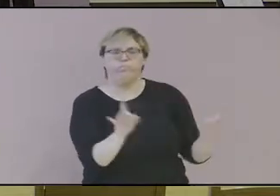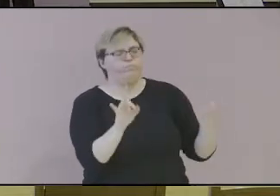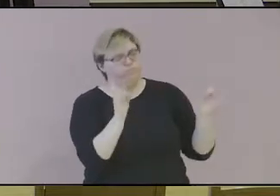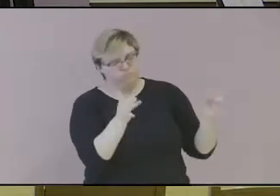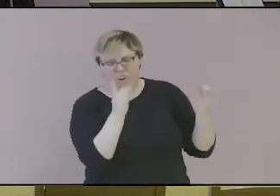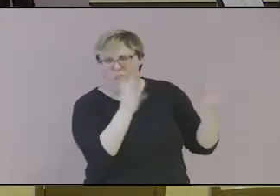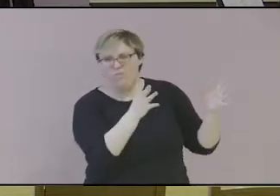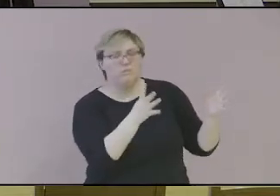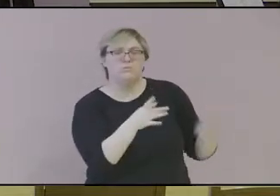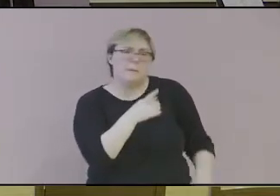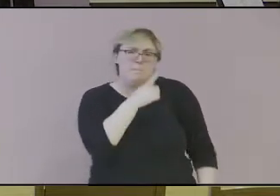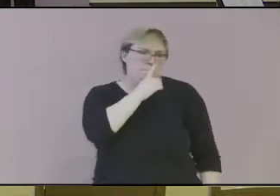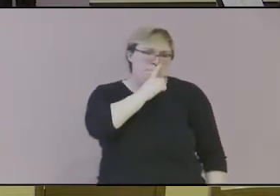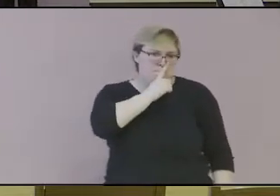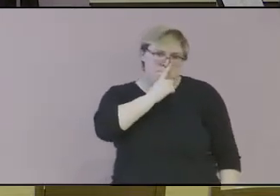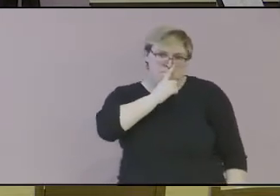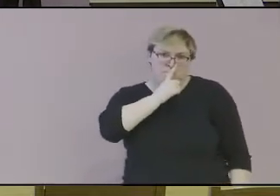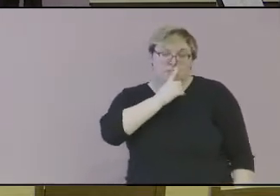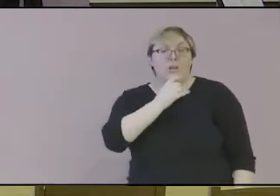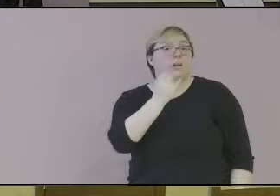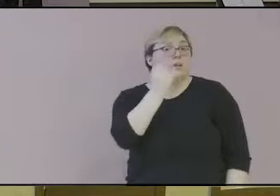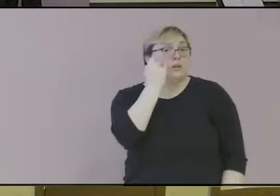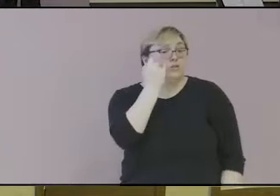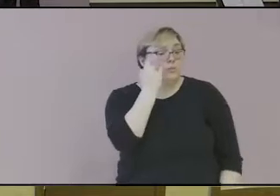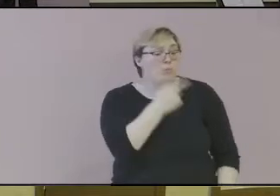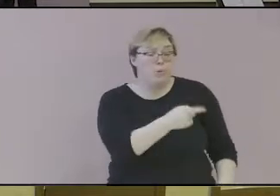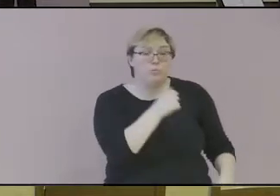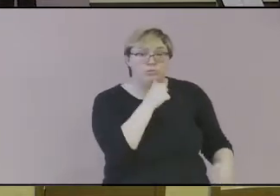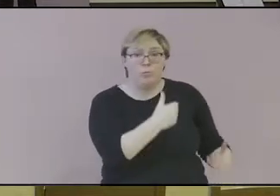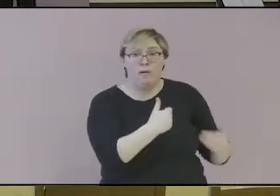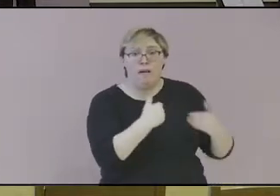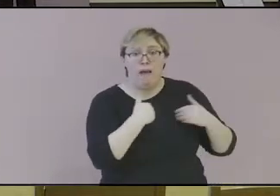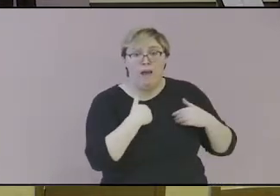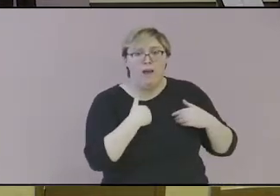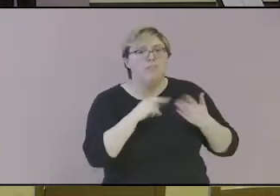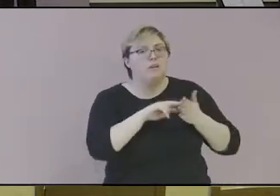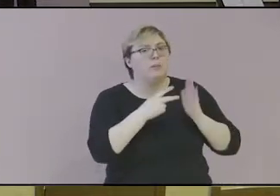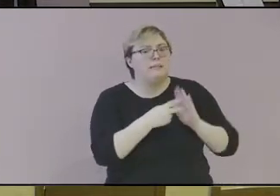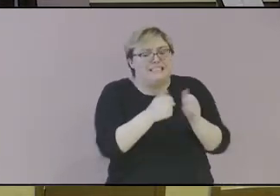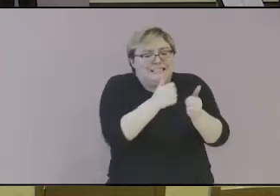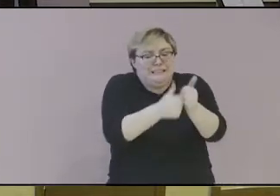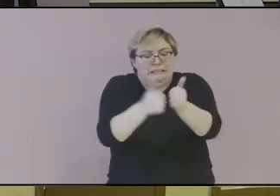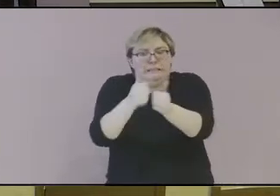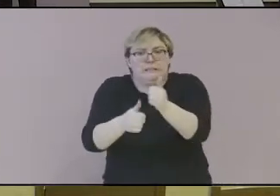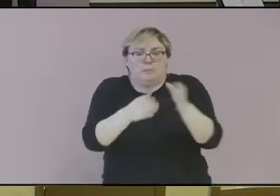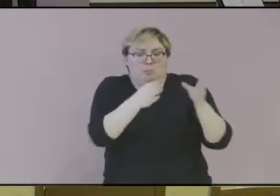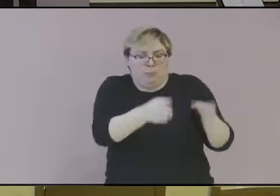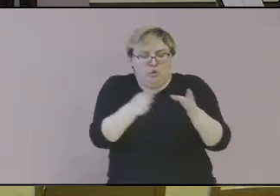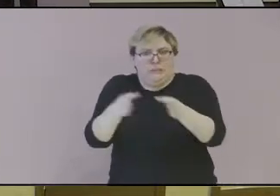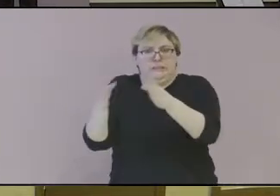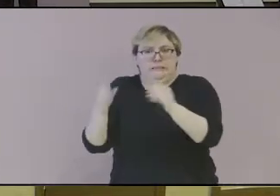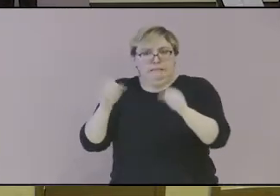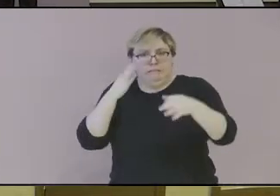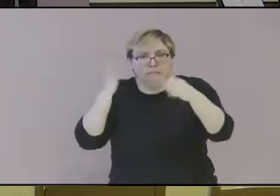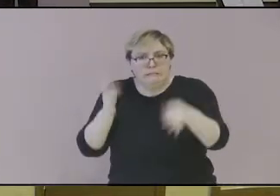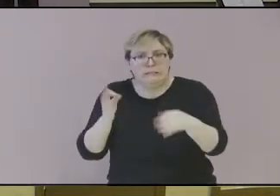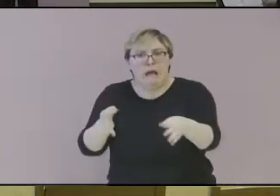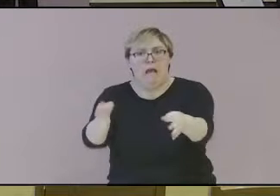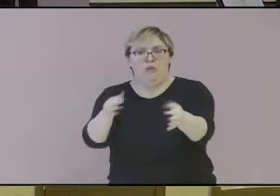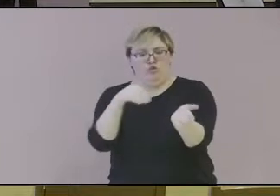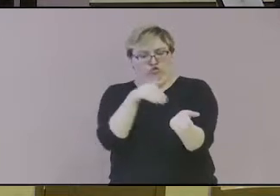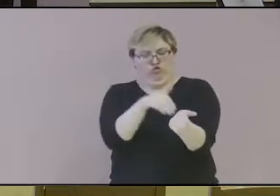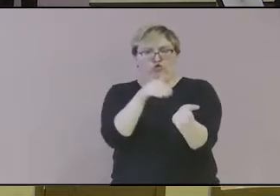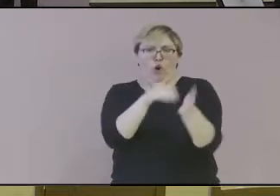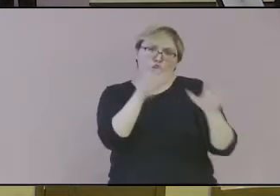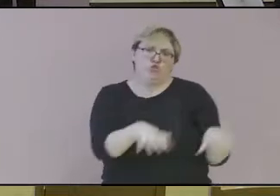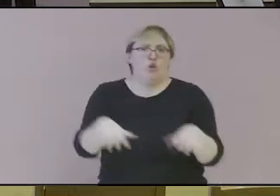and individual doctors will and did enact their own, often more biased protocols. So as much as Ari